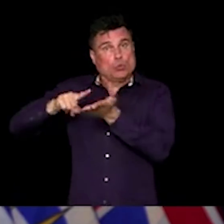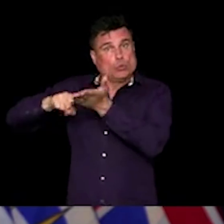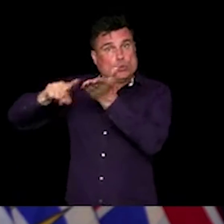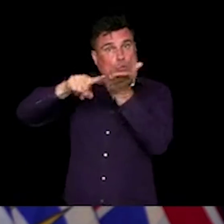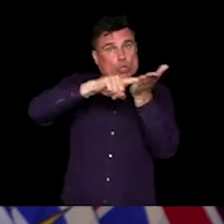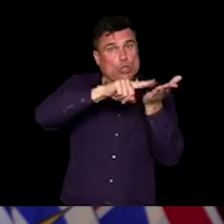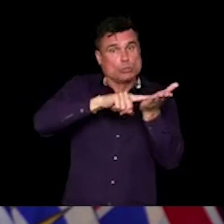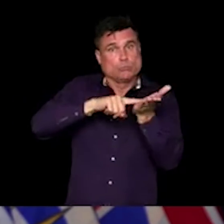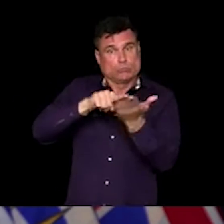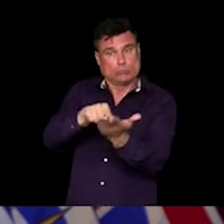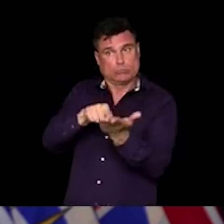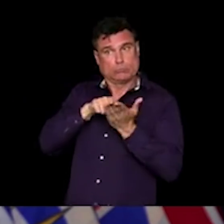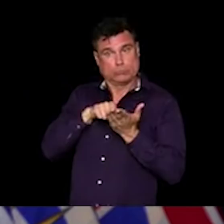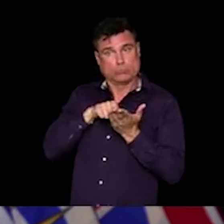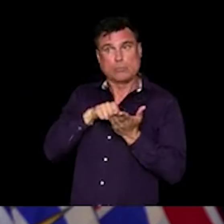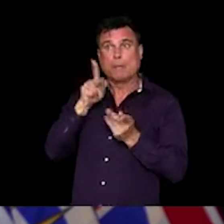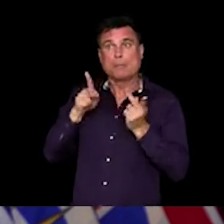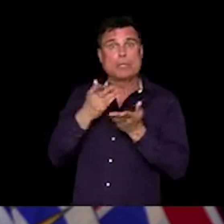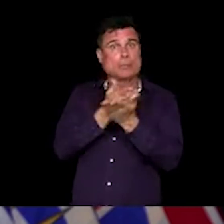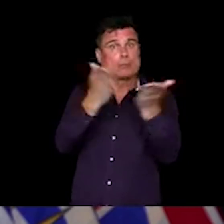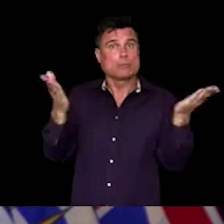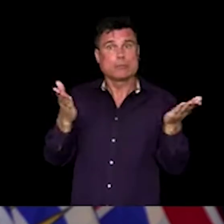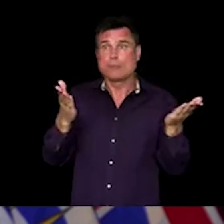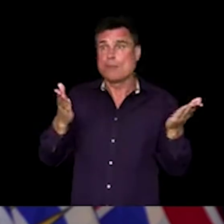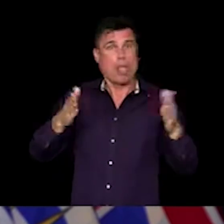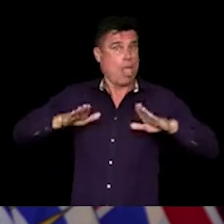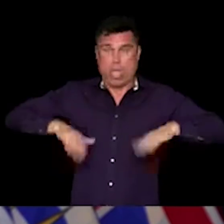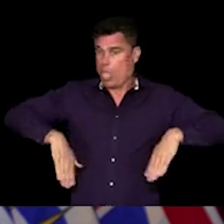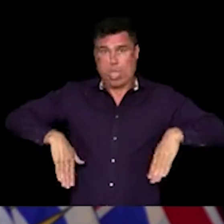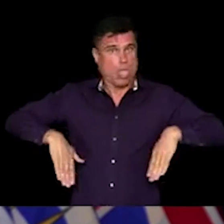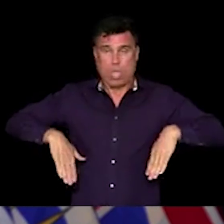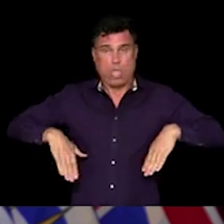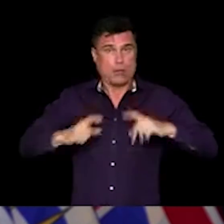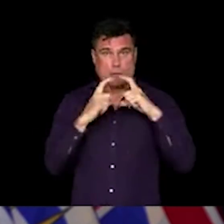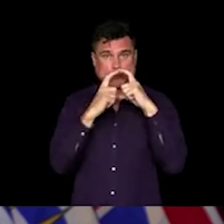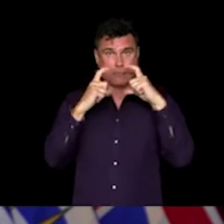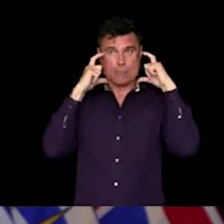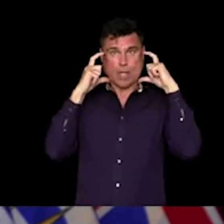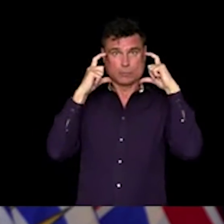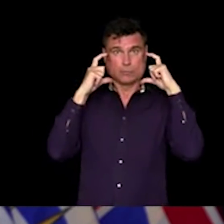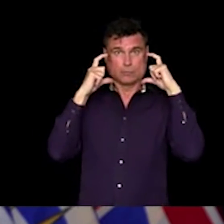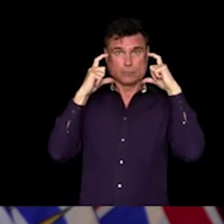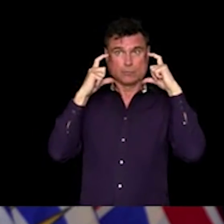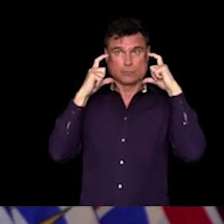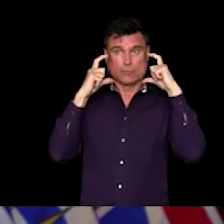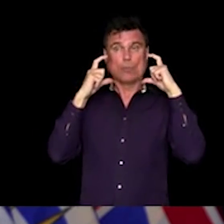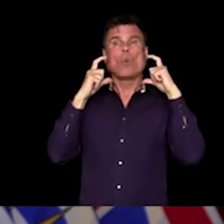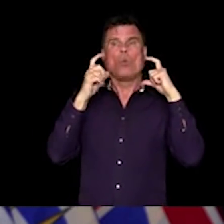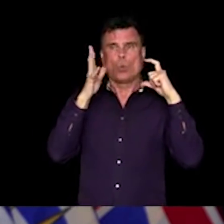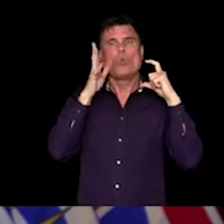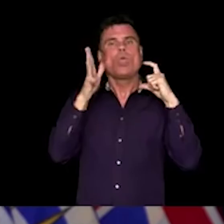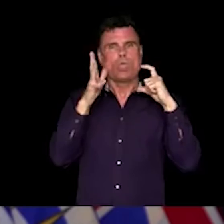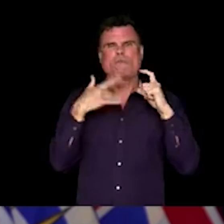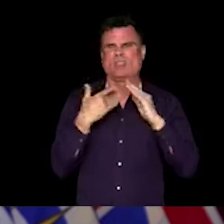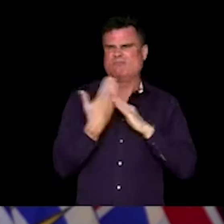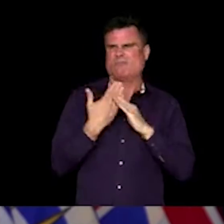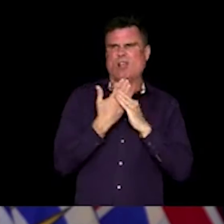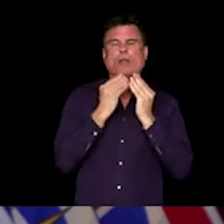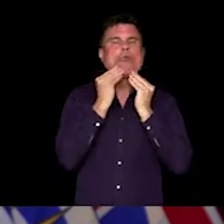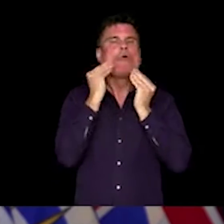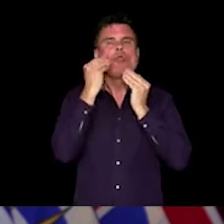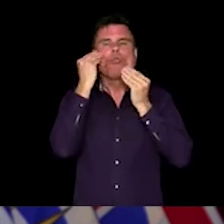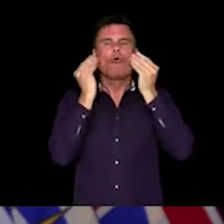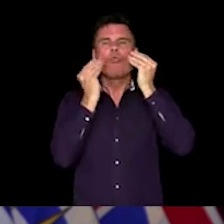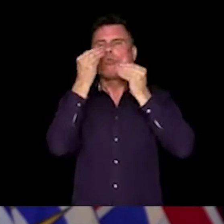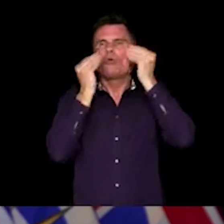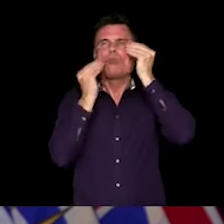their face and nose. So what has changed has been our understanding of when people shed the virus and therefore